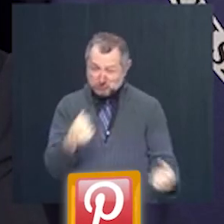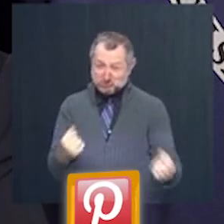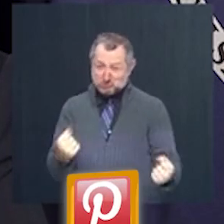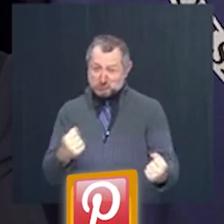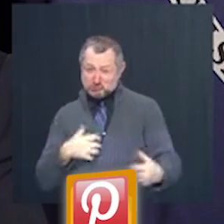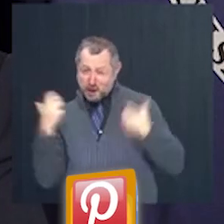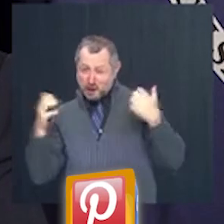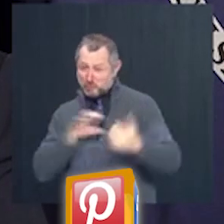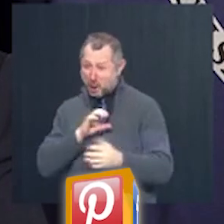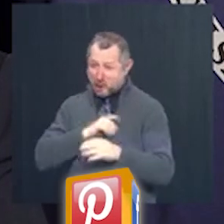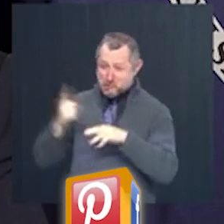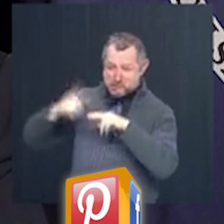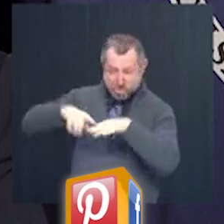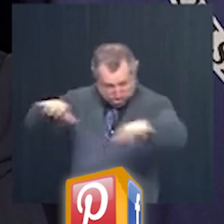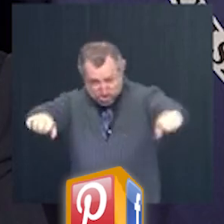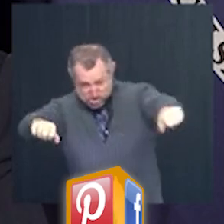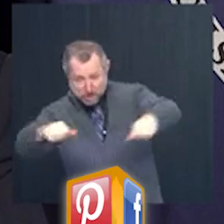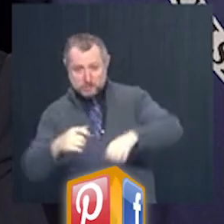That's who they're championing?